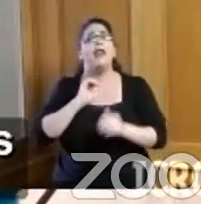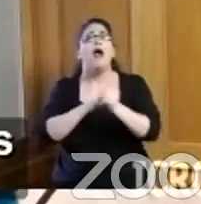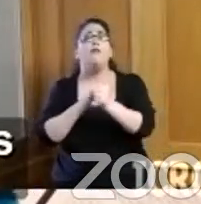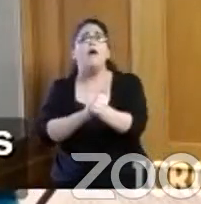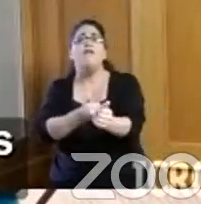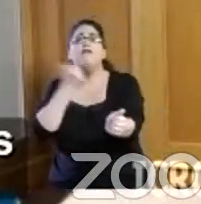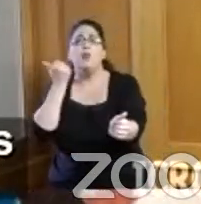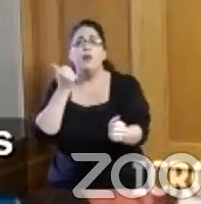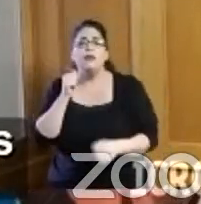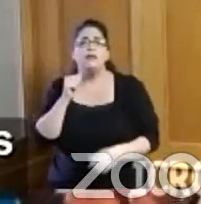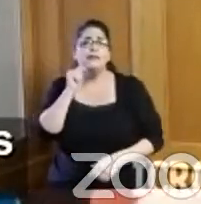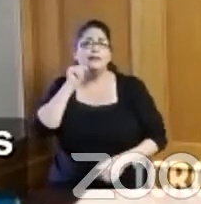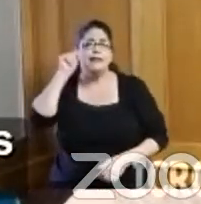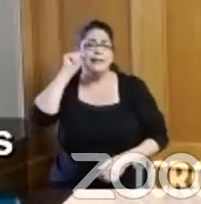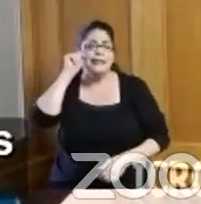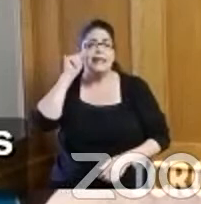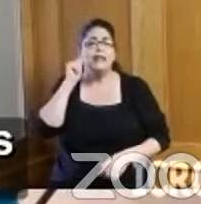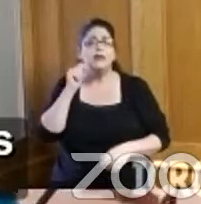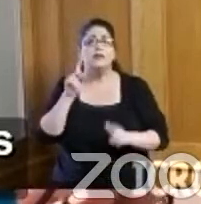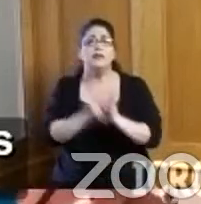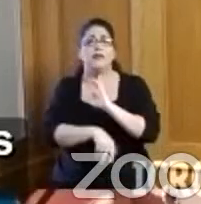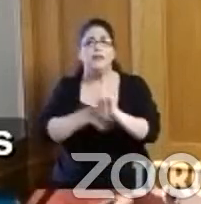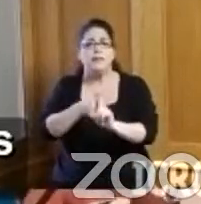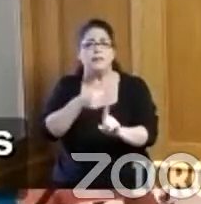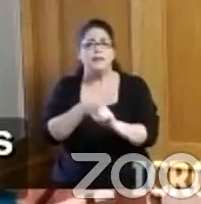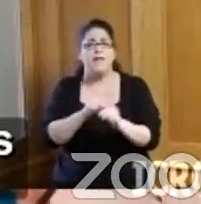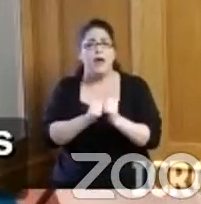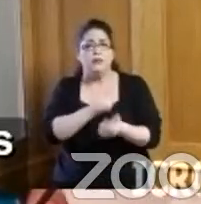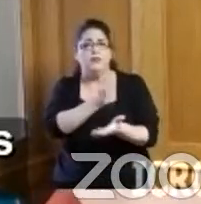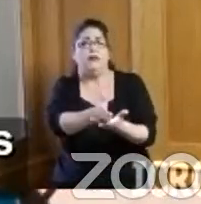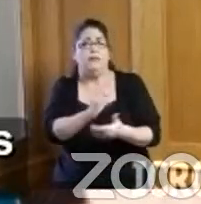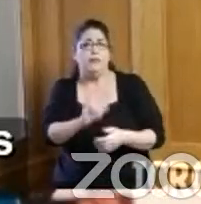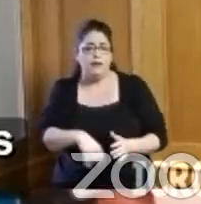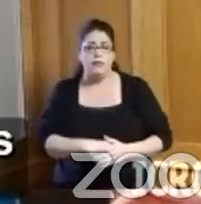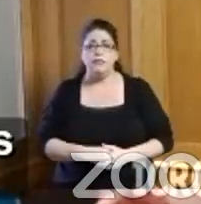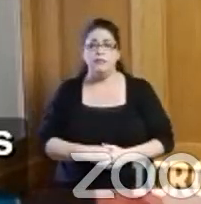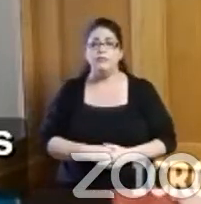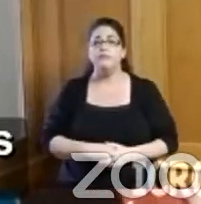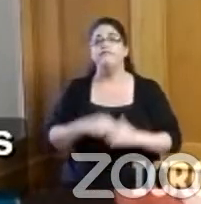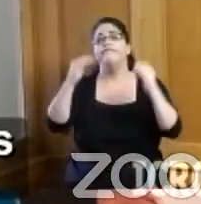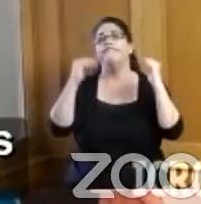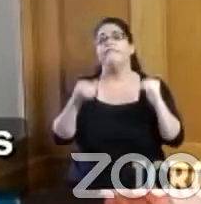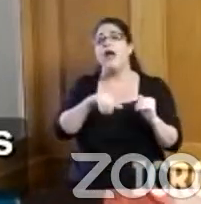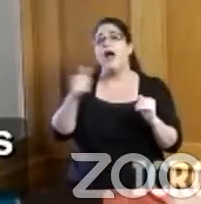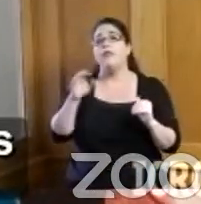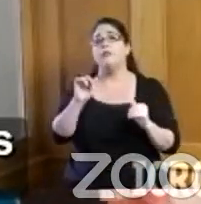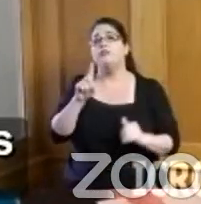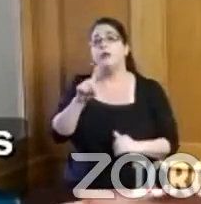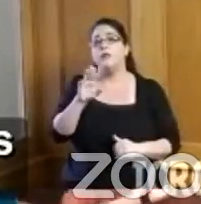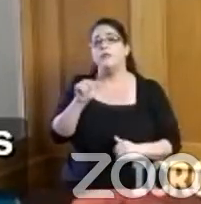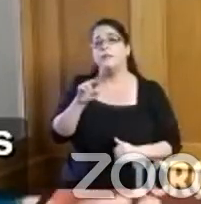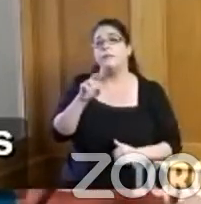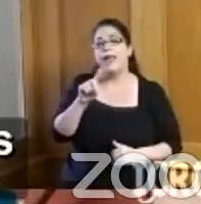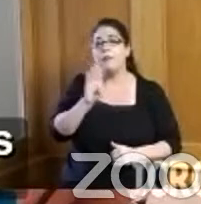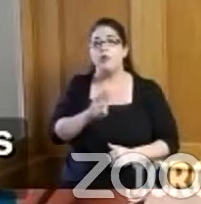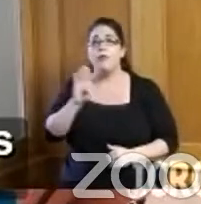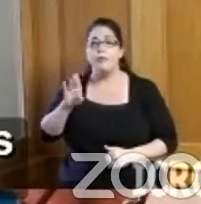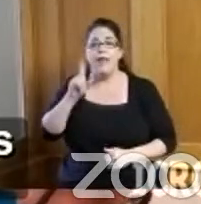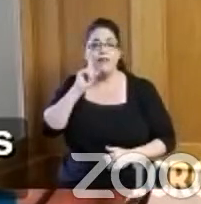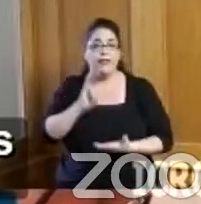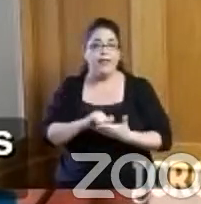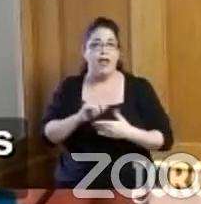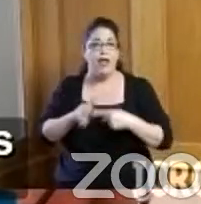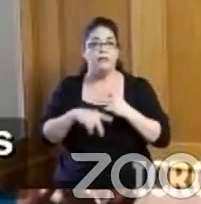I want to mention that broadband, we know Wi-Fi and broadband is very, very important. It's even more important now, we saw with